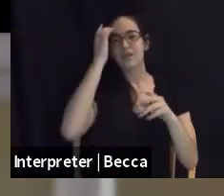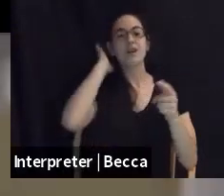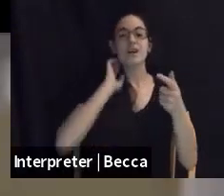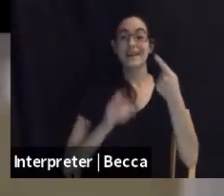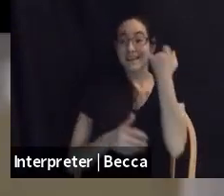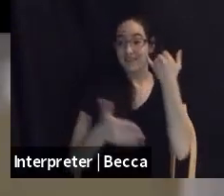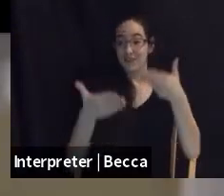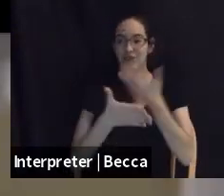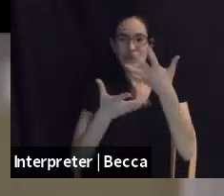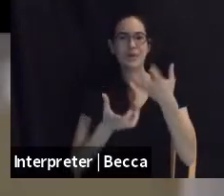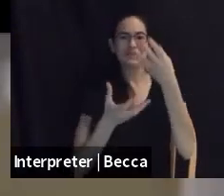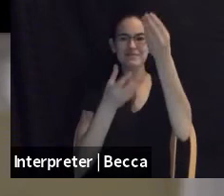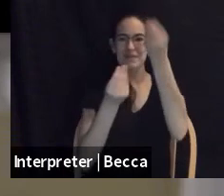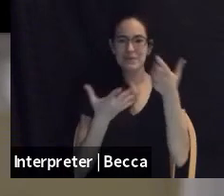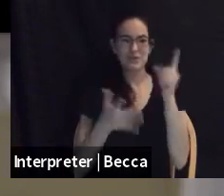watching from. Go to